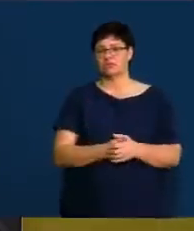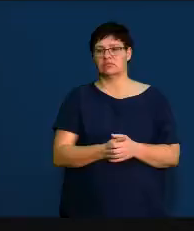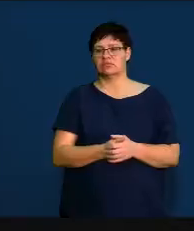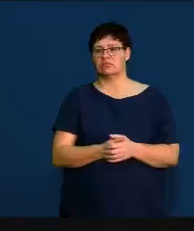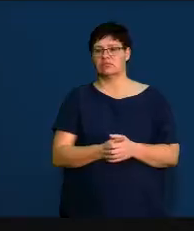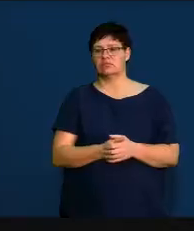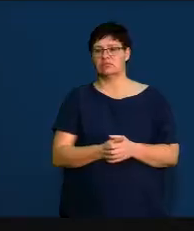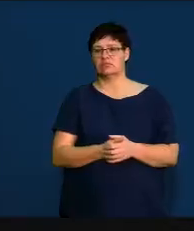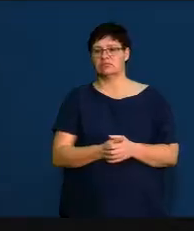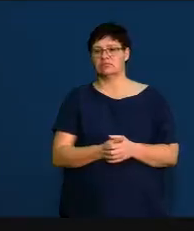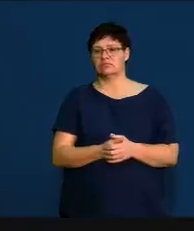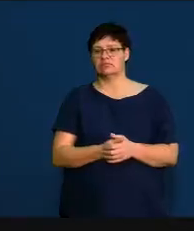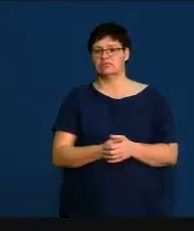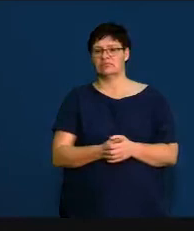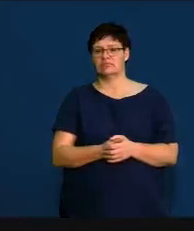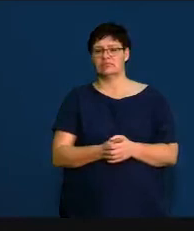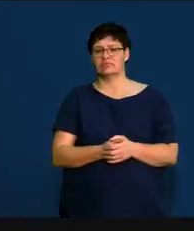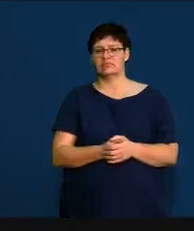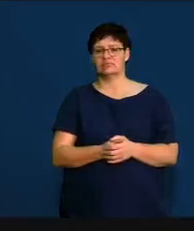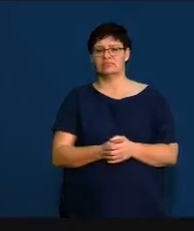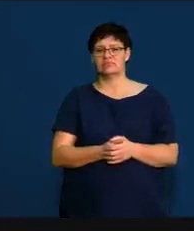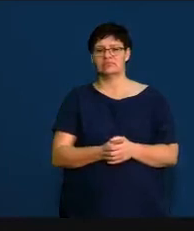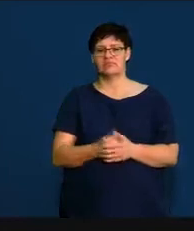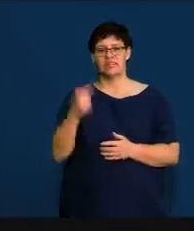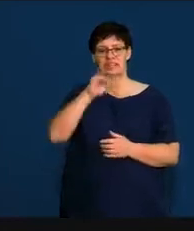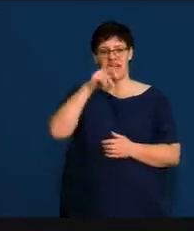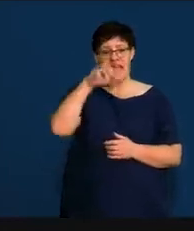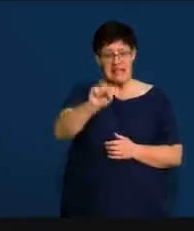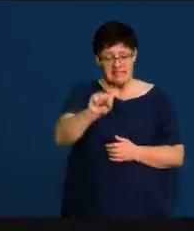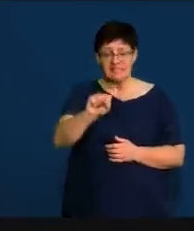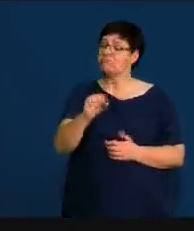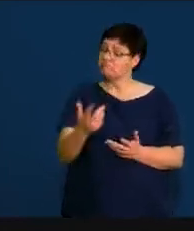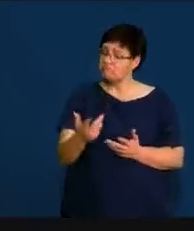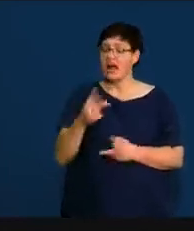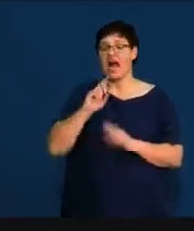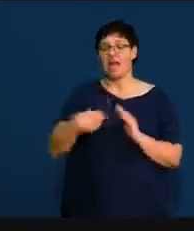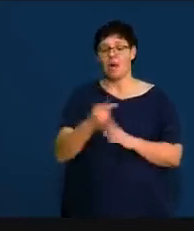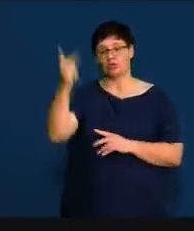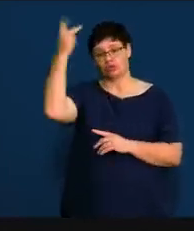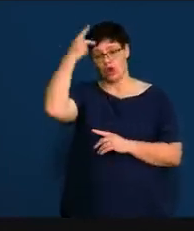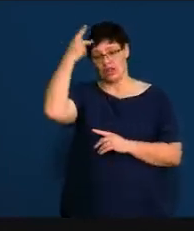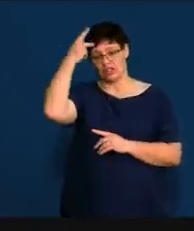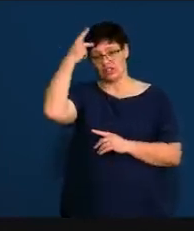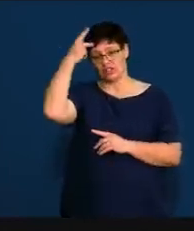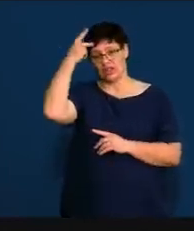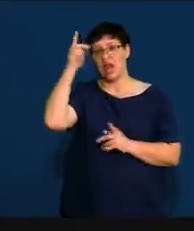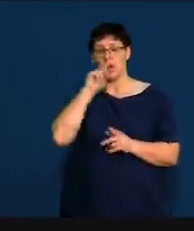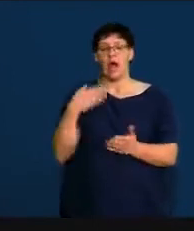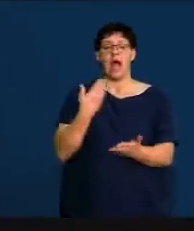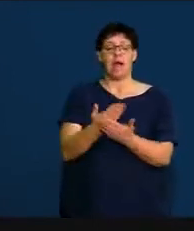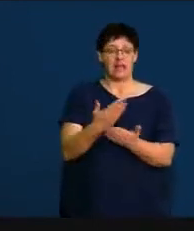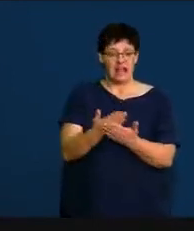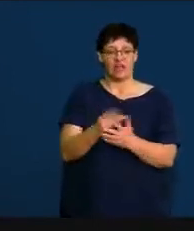move on. So in terms of GIS, remember, it's all about knowledge as well as application